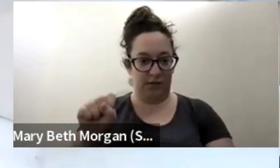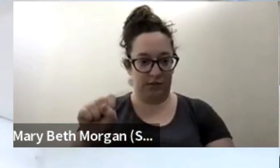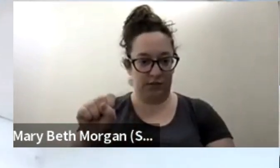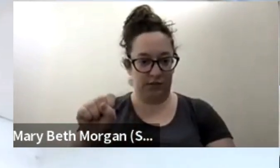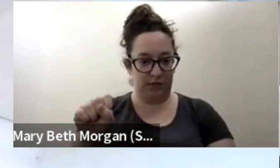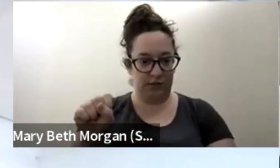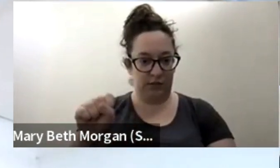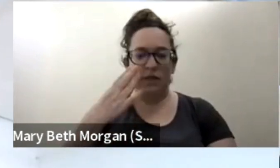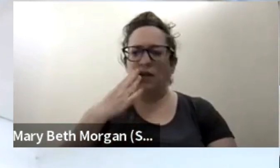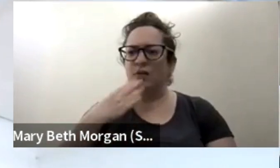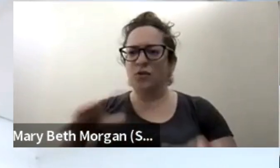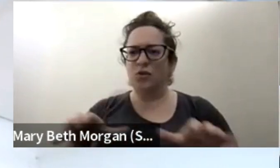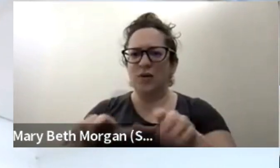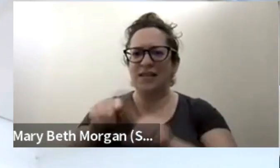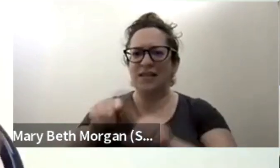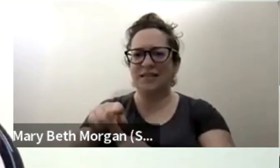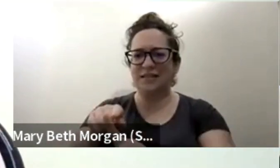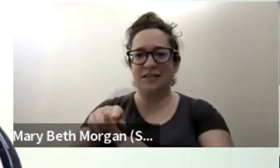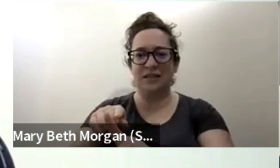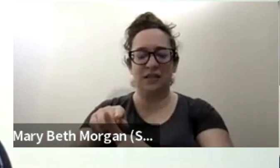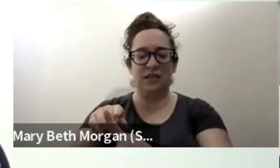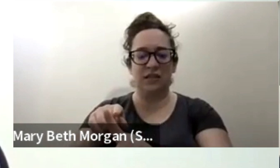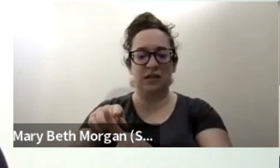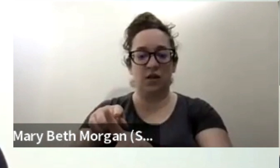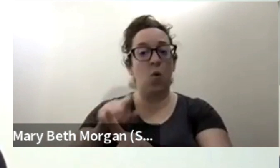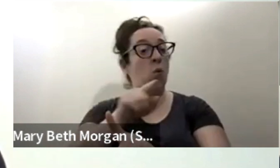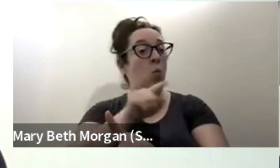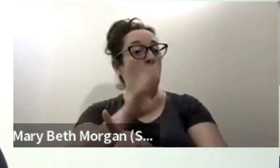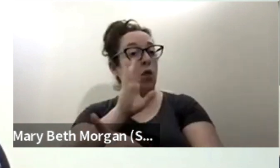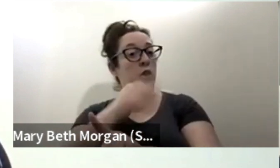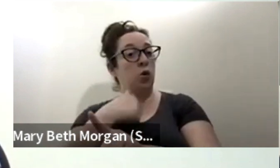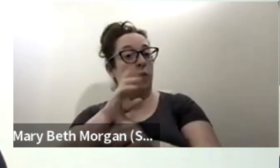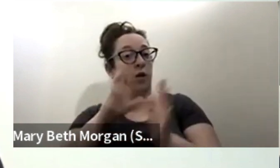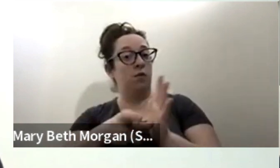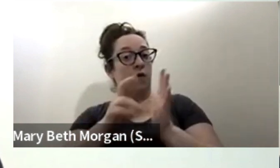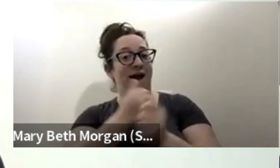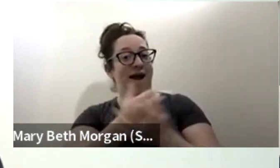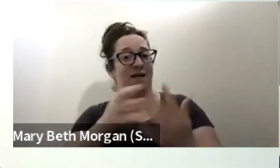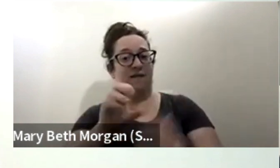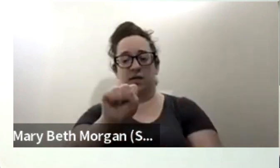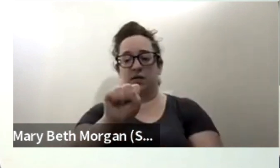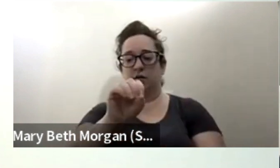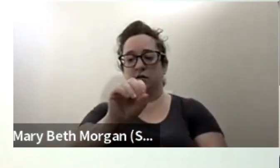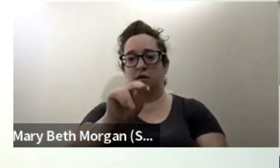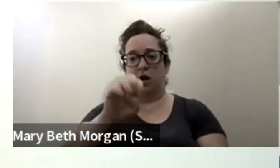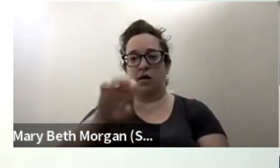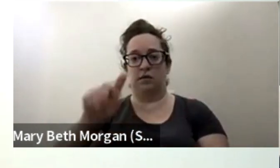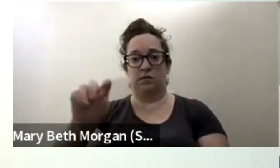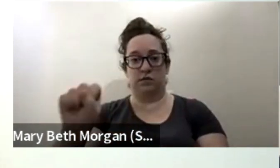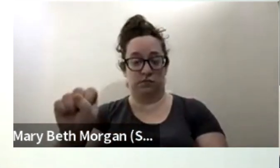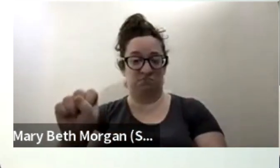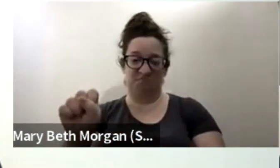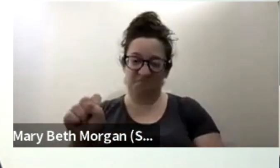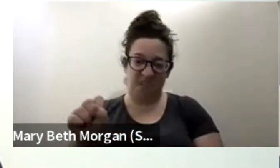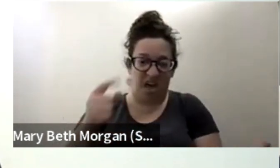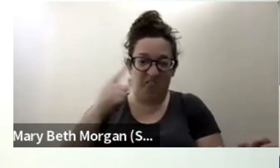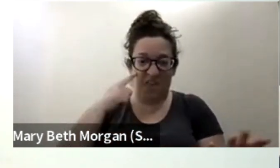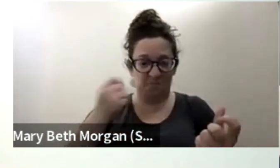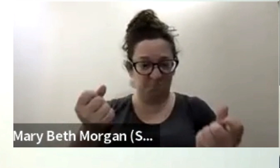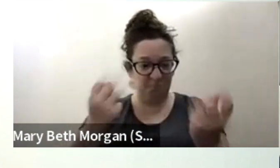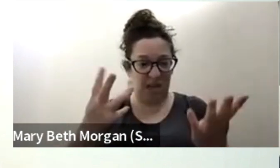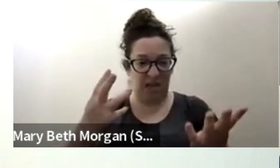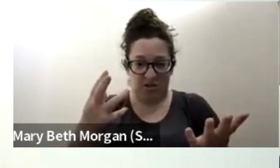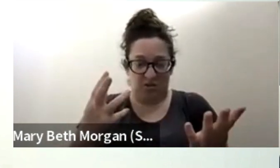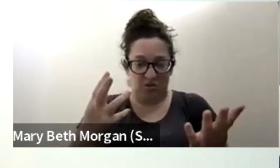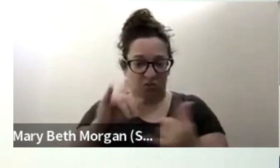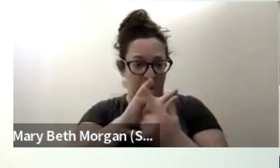Gary. thanks for doing this. I'm just wondering if you're covering any of the sonnets at all, because they're like really romantic, and I think you can kind of maybe insert them